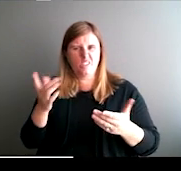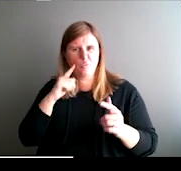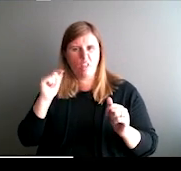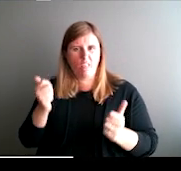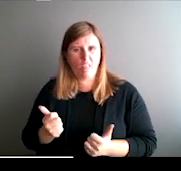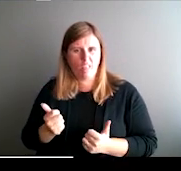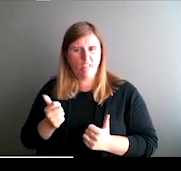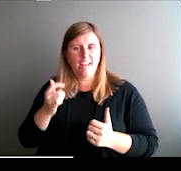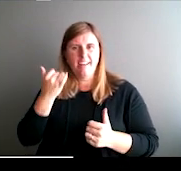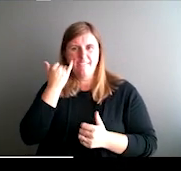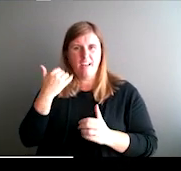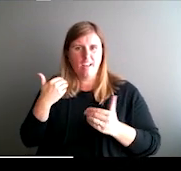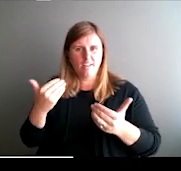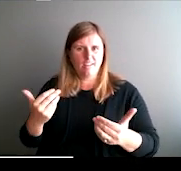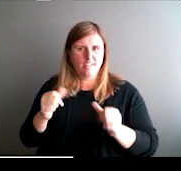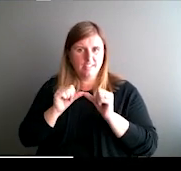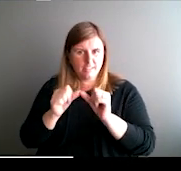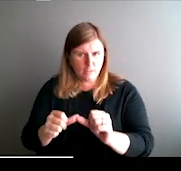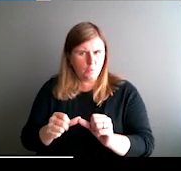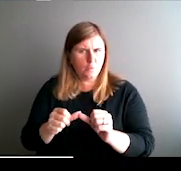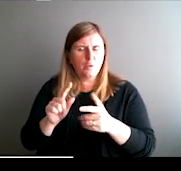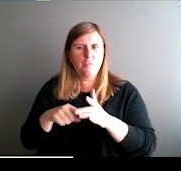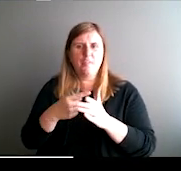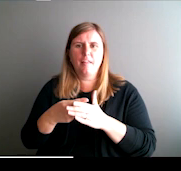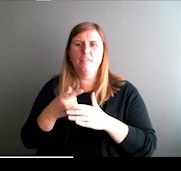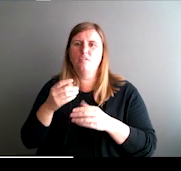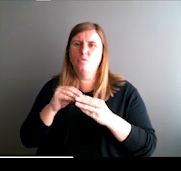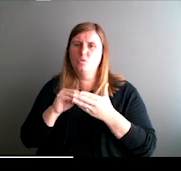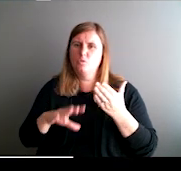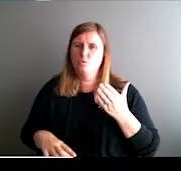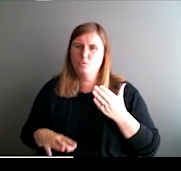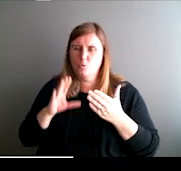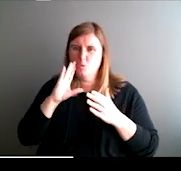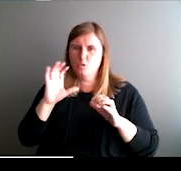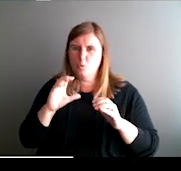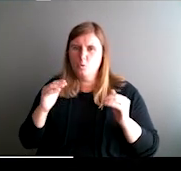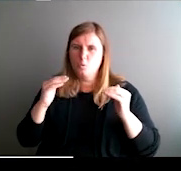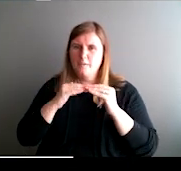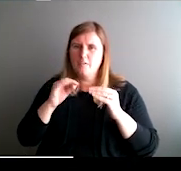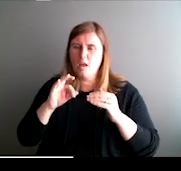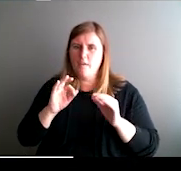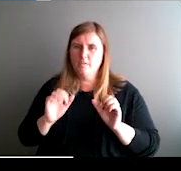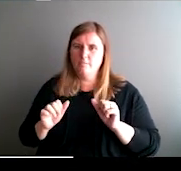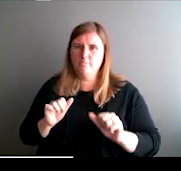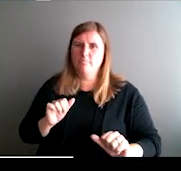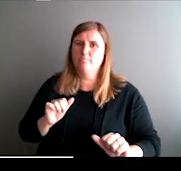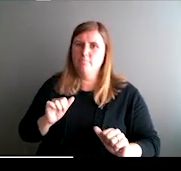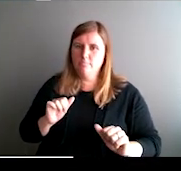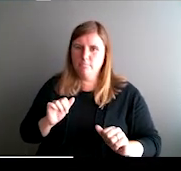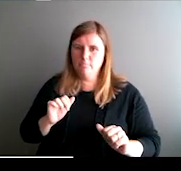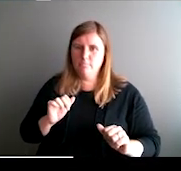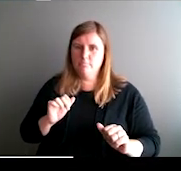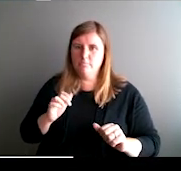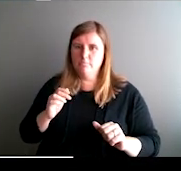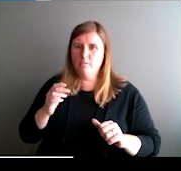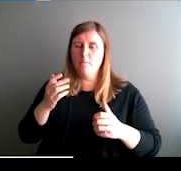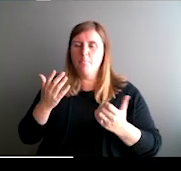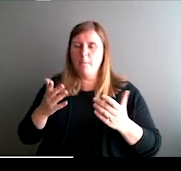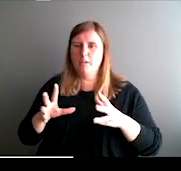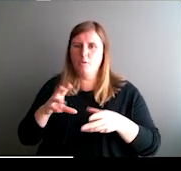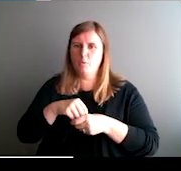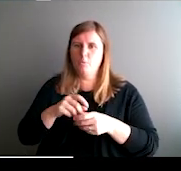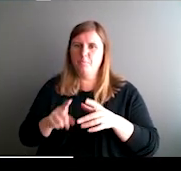this stuff, then the student may do the equivalent of pumping the brakes a bit, and that may include problematic